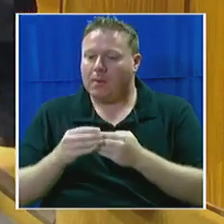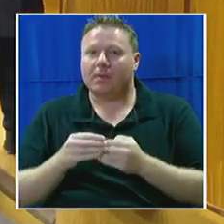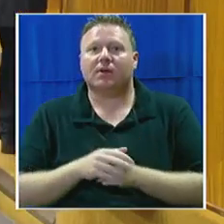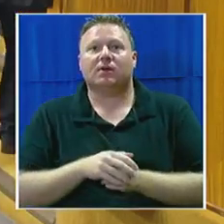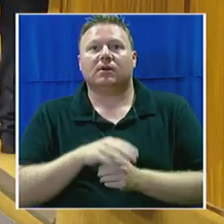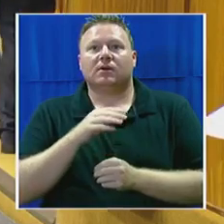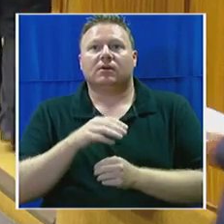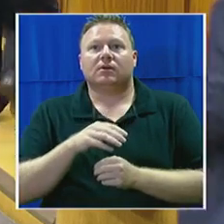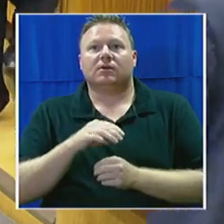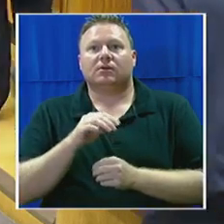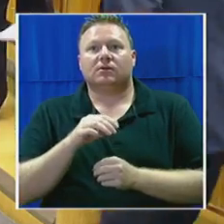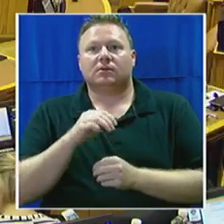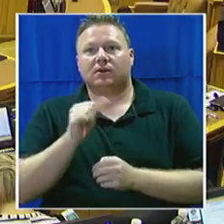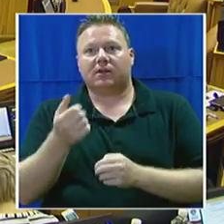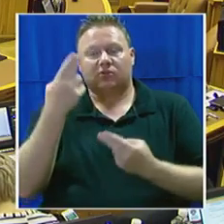Honourable Hussain.